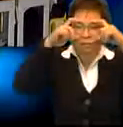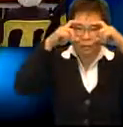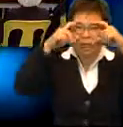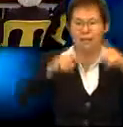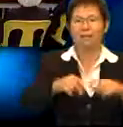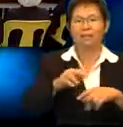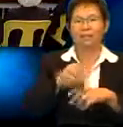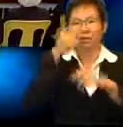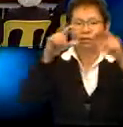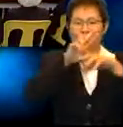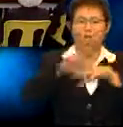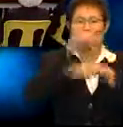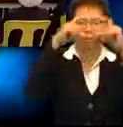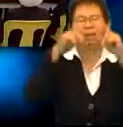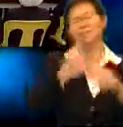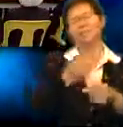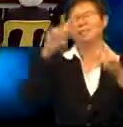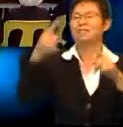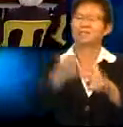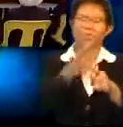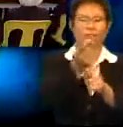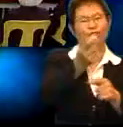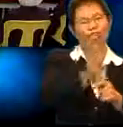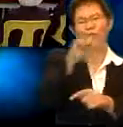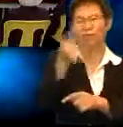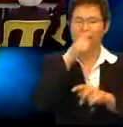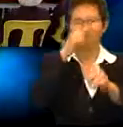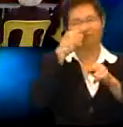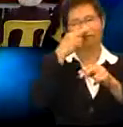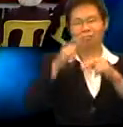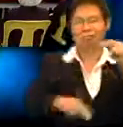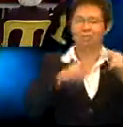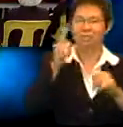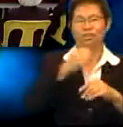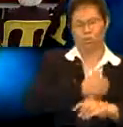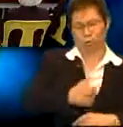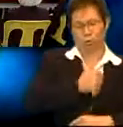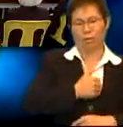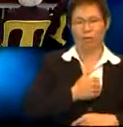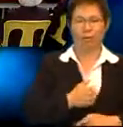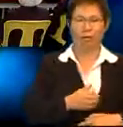No wonder you wear spectacles. No, just a joke. Okay, sorry. Huh? So,